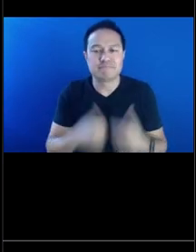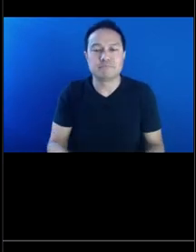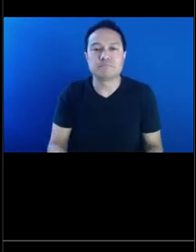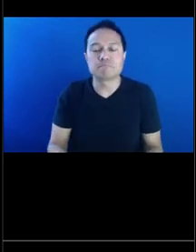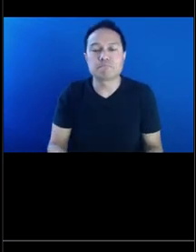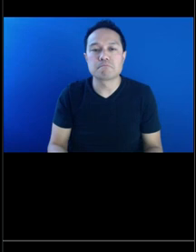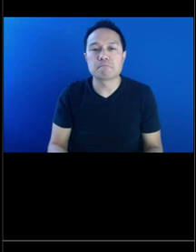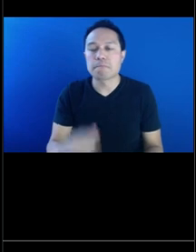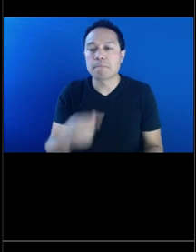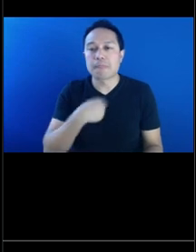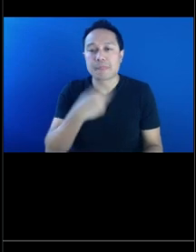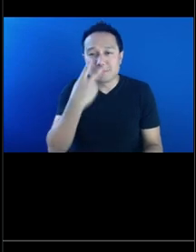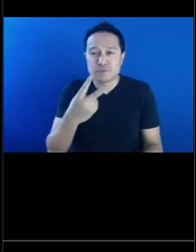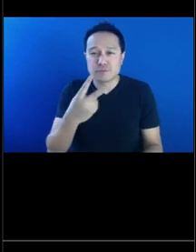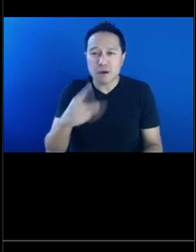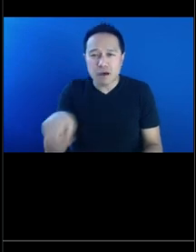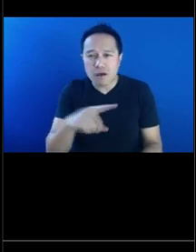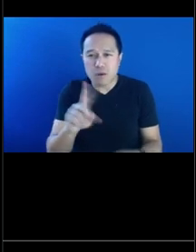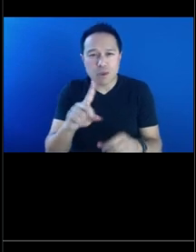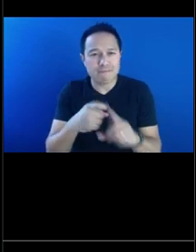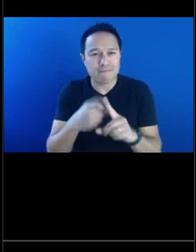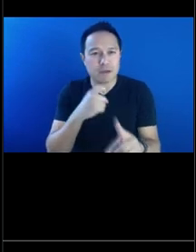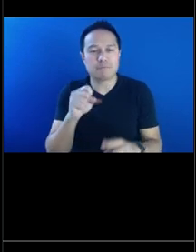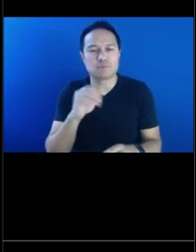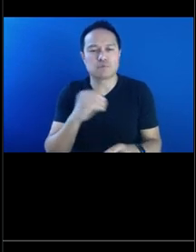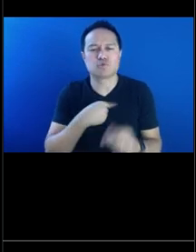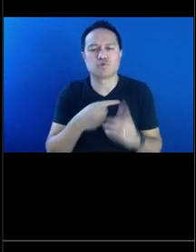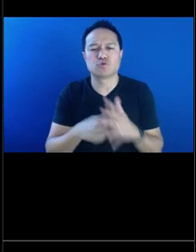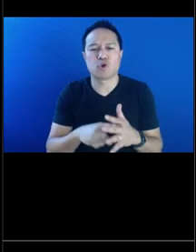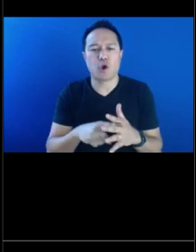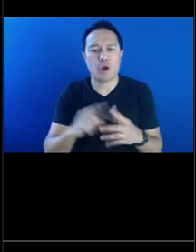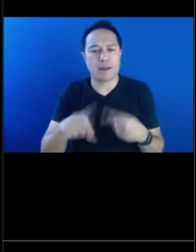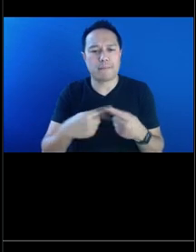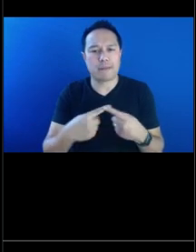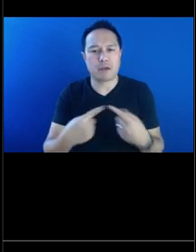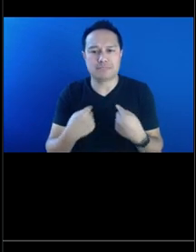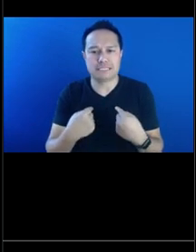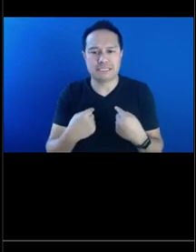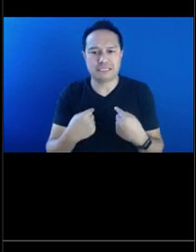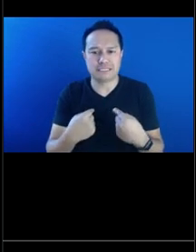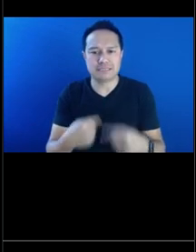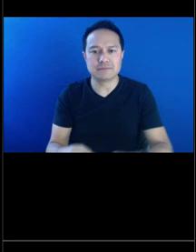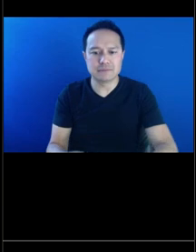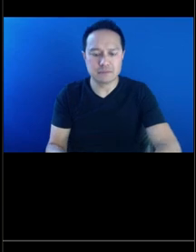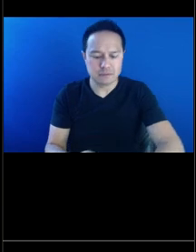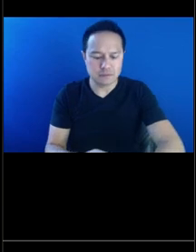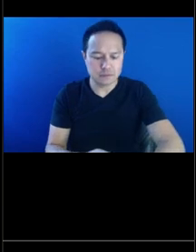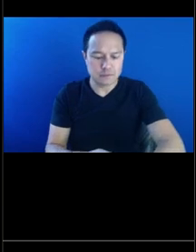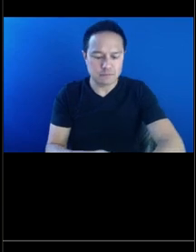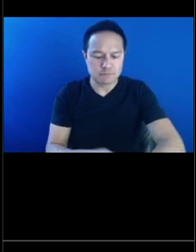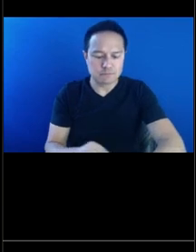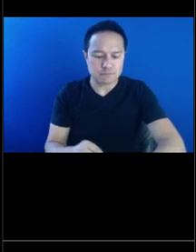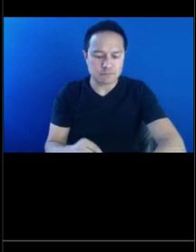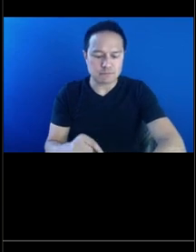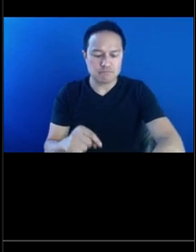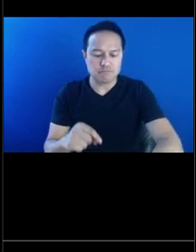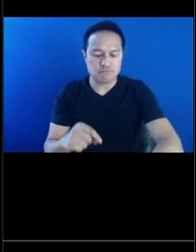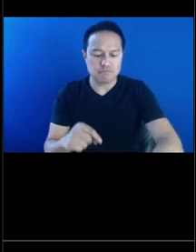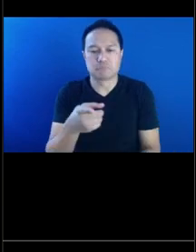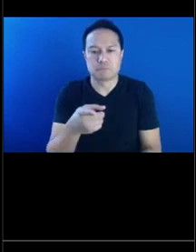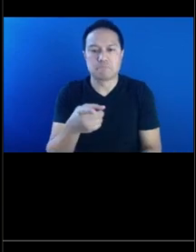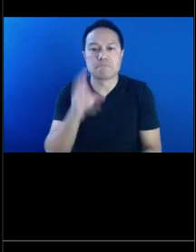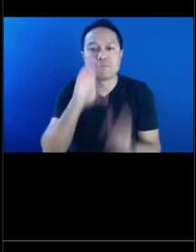thought I would start with giving you a little bit of background on myself. This is a picture of me as